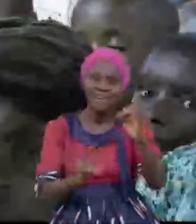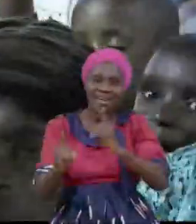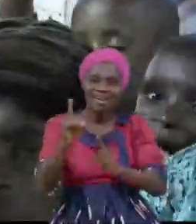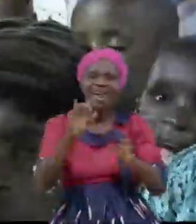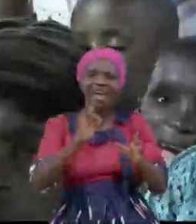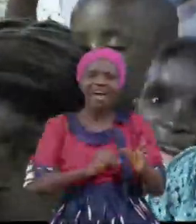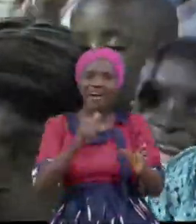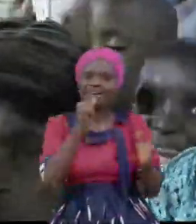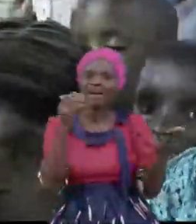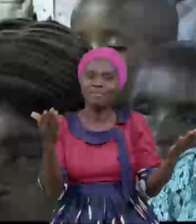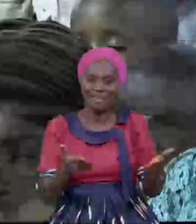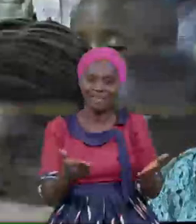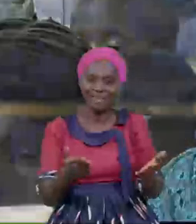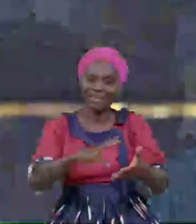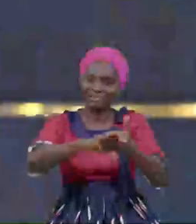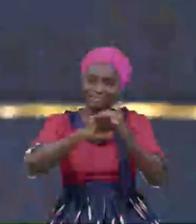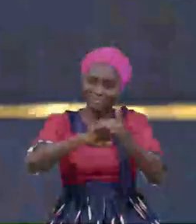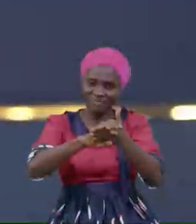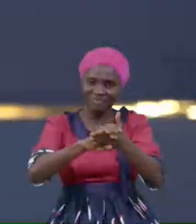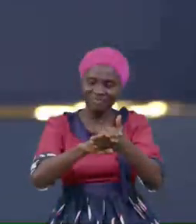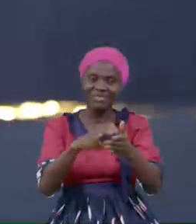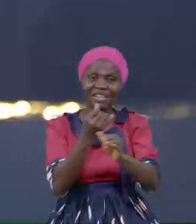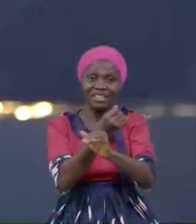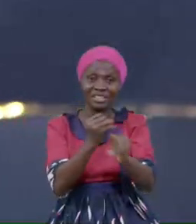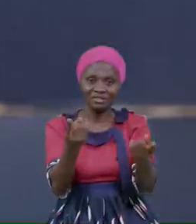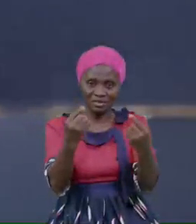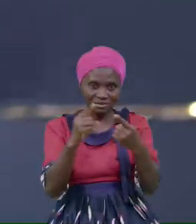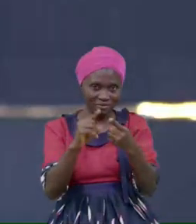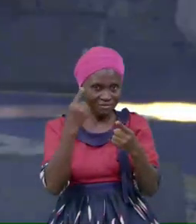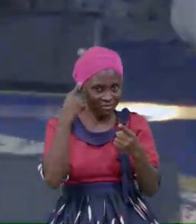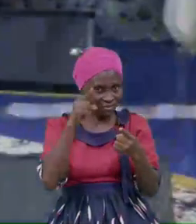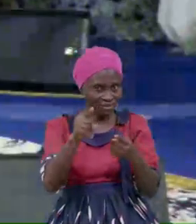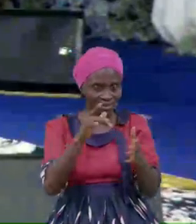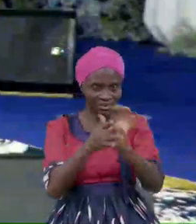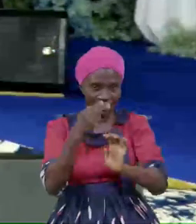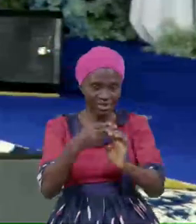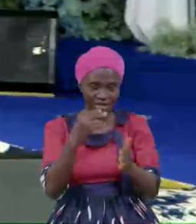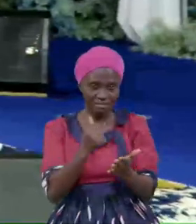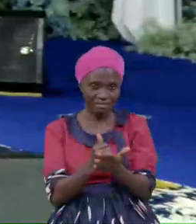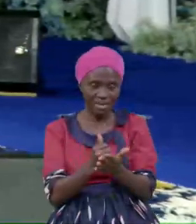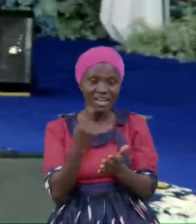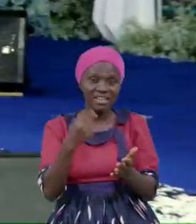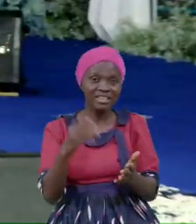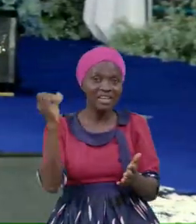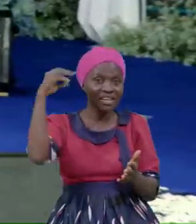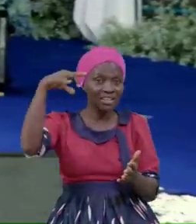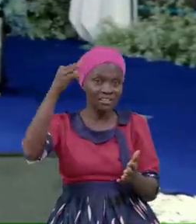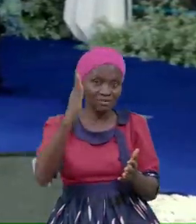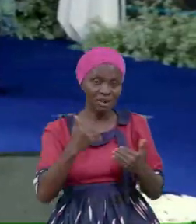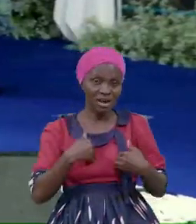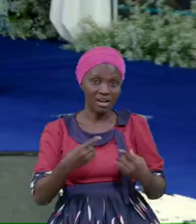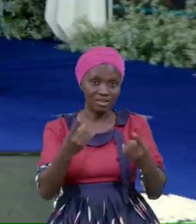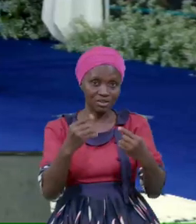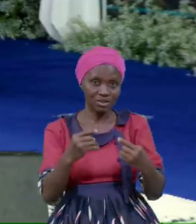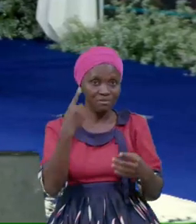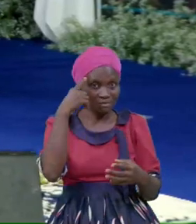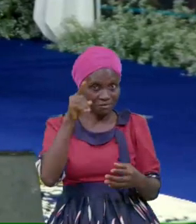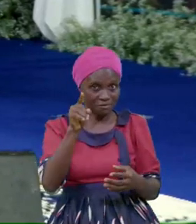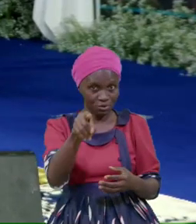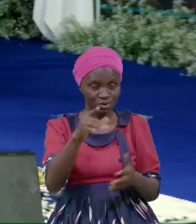Congratulations, salvation has come for you. The grace of God has come for you.